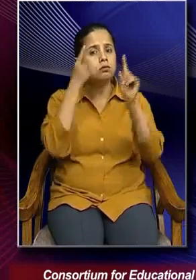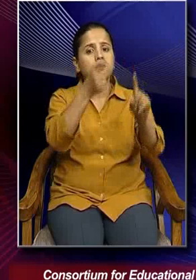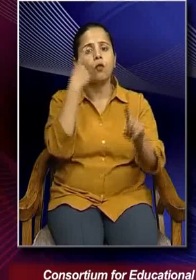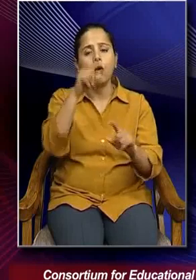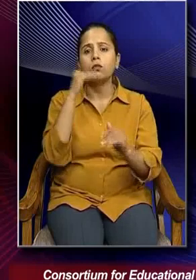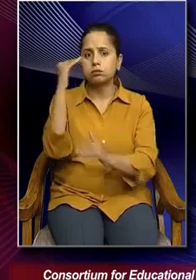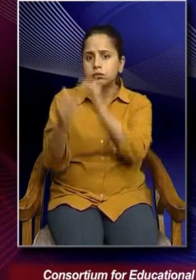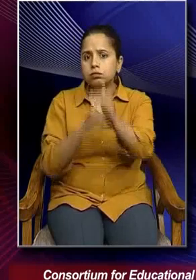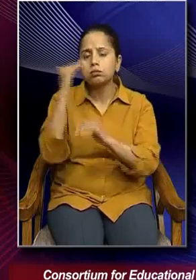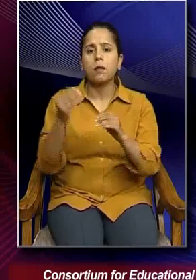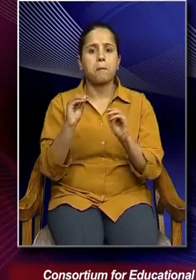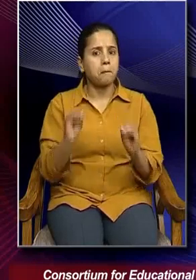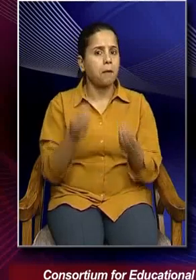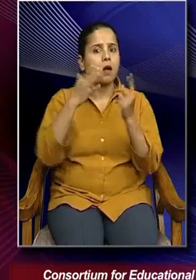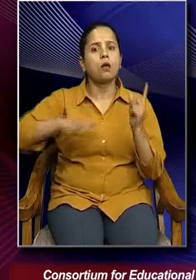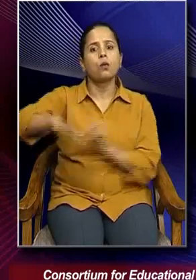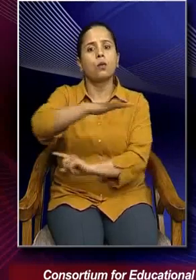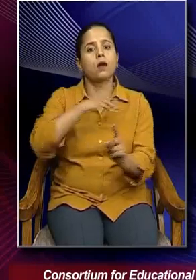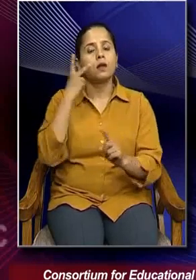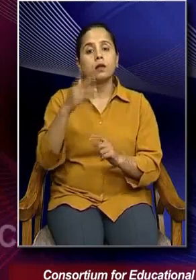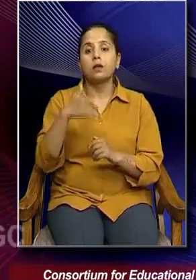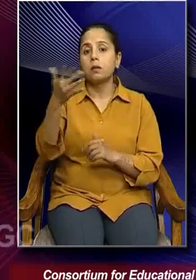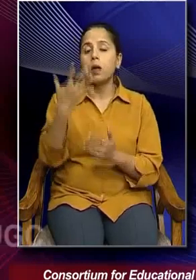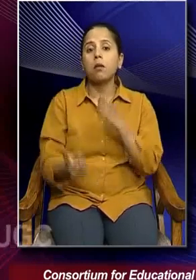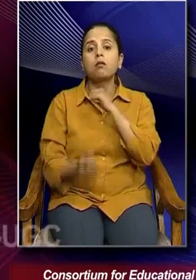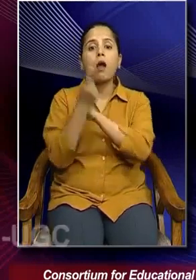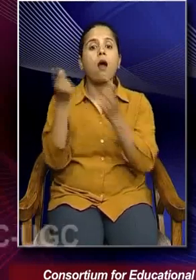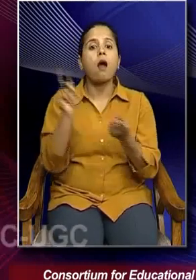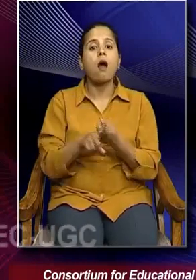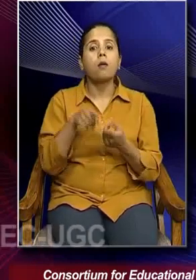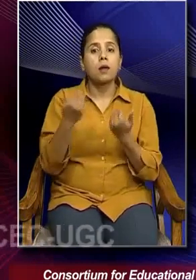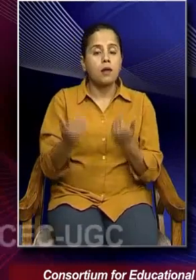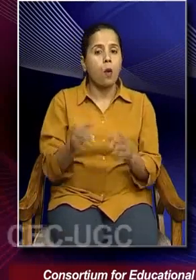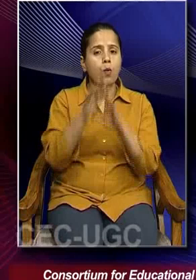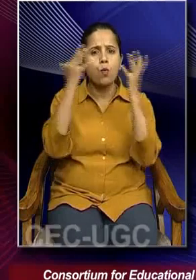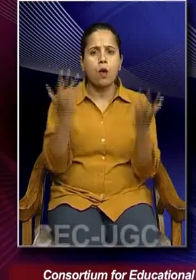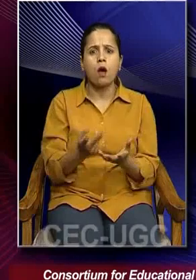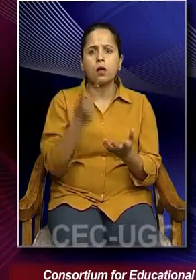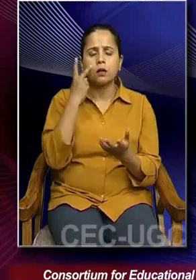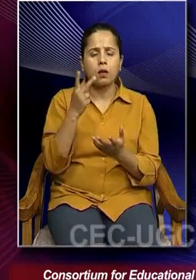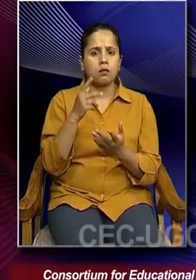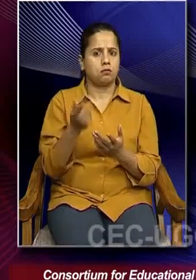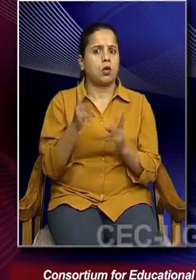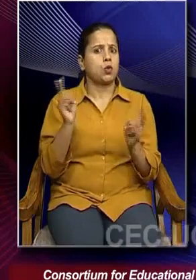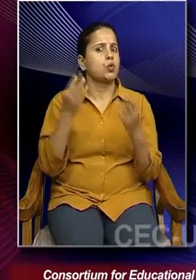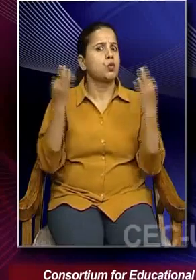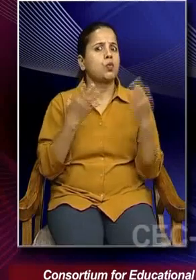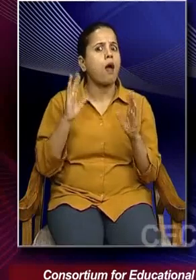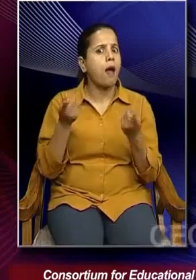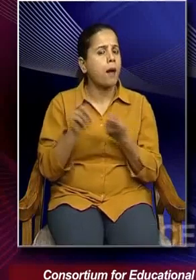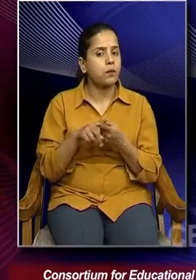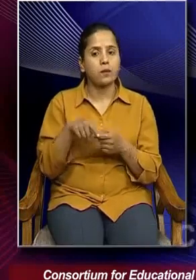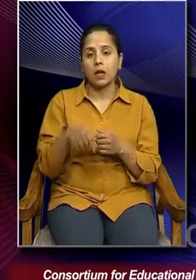progress and prosperity at the time of uncertainty that is growing in this world. If you look at Agenda